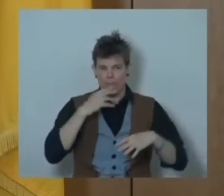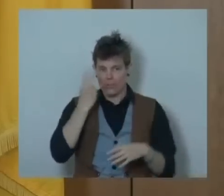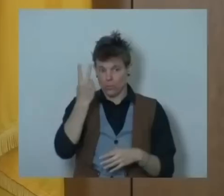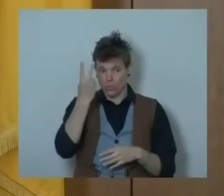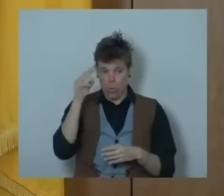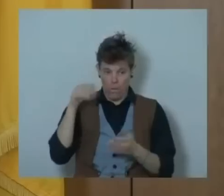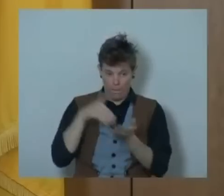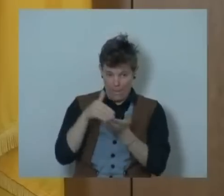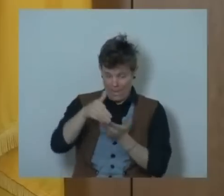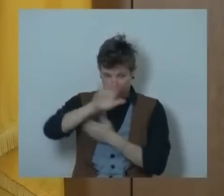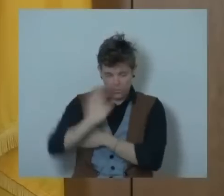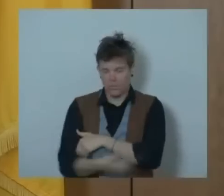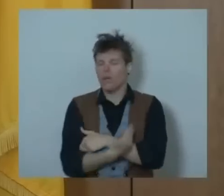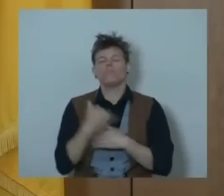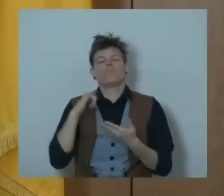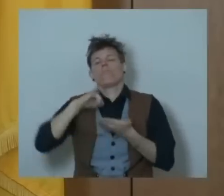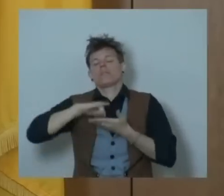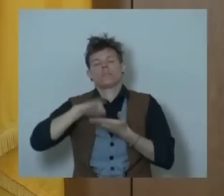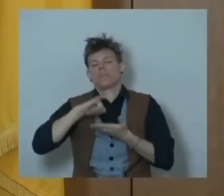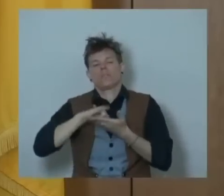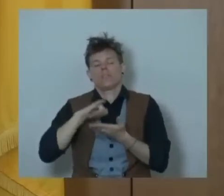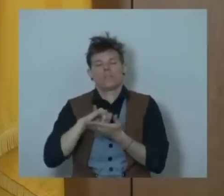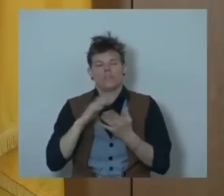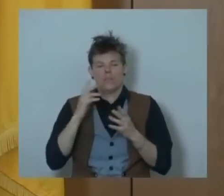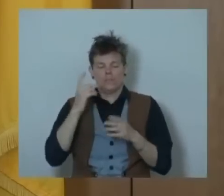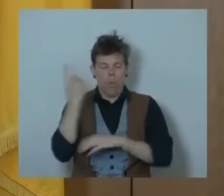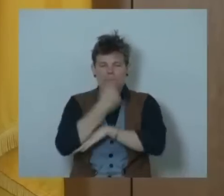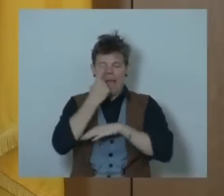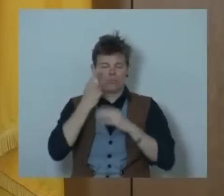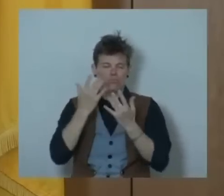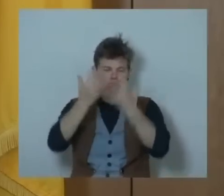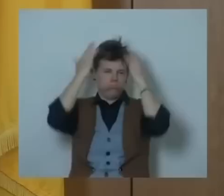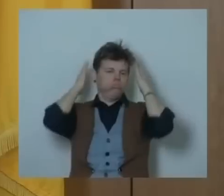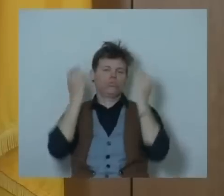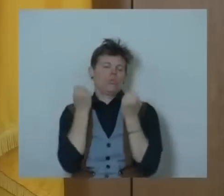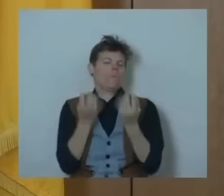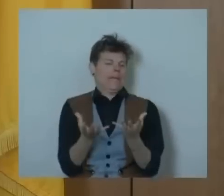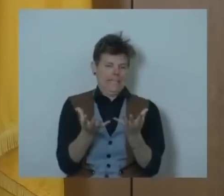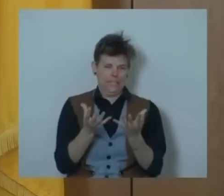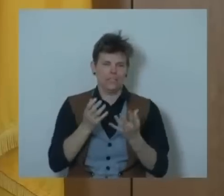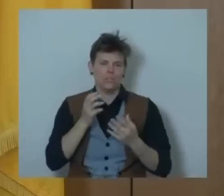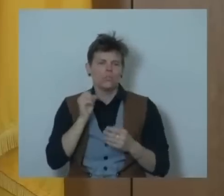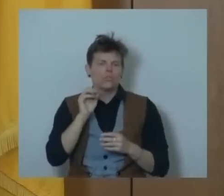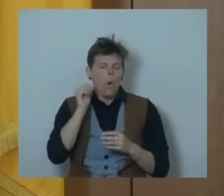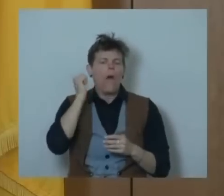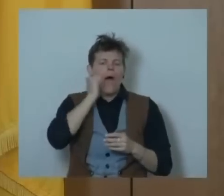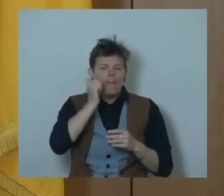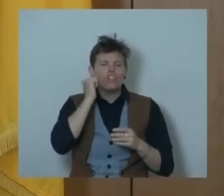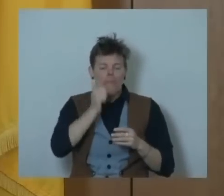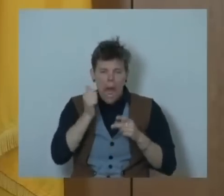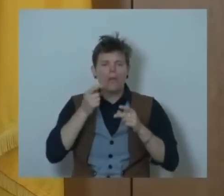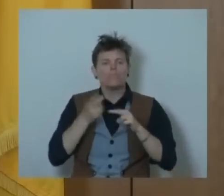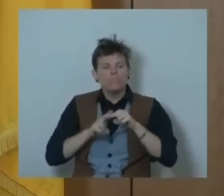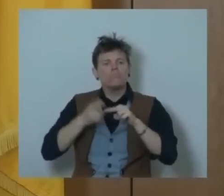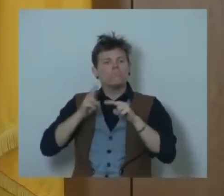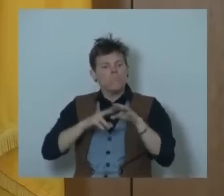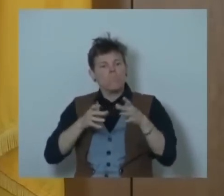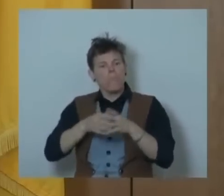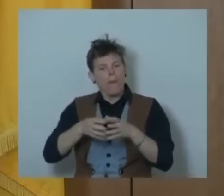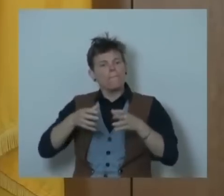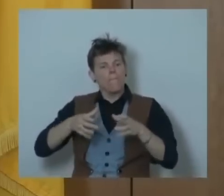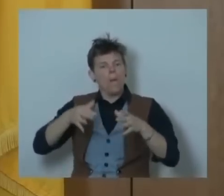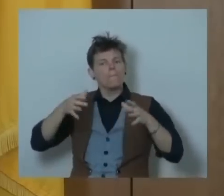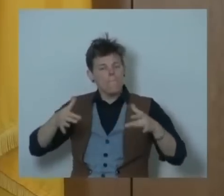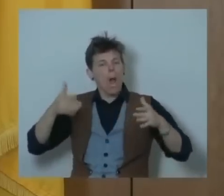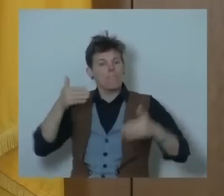do want to increase the number of people that we're sampling every day. And that motivates me to get more testing